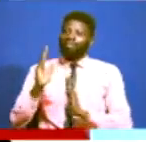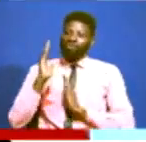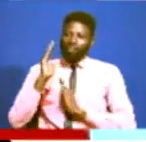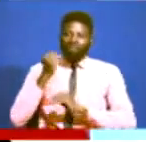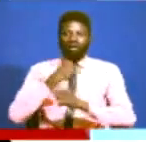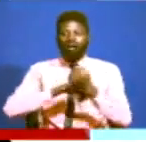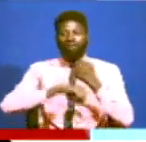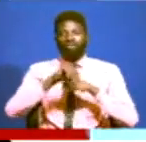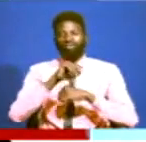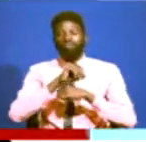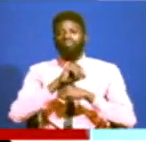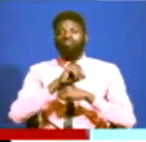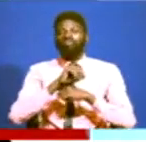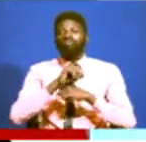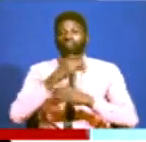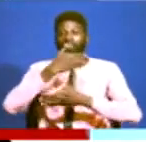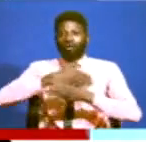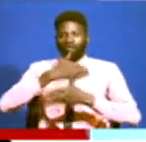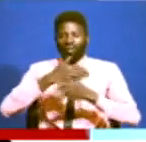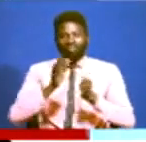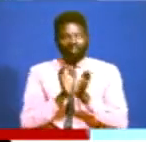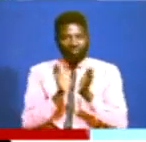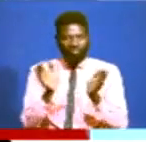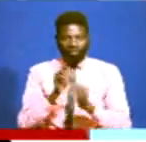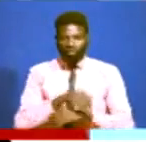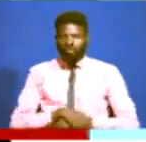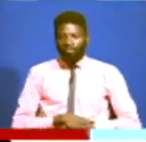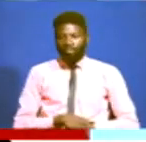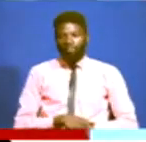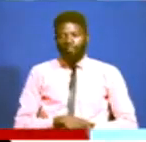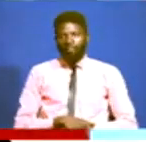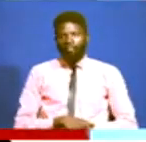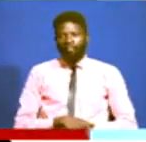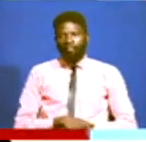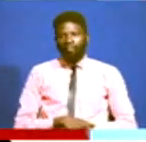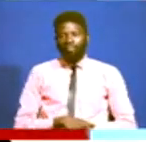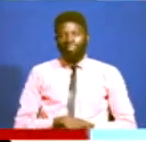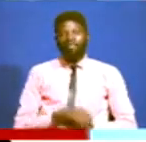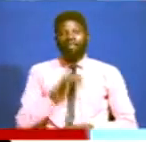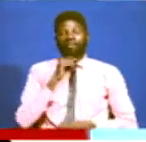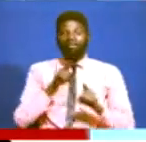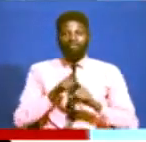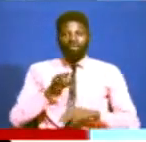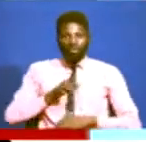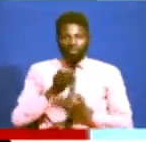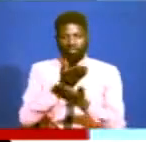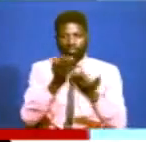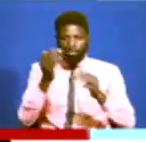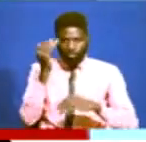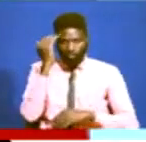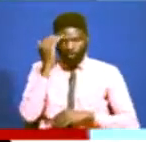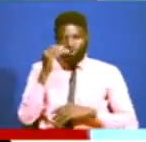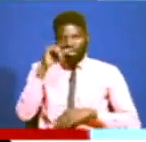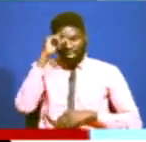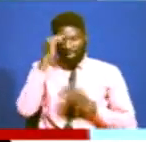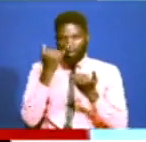at our borders countrywide. Ladies and gentlemen, as you all know, the government is currently scaling up revenue collection